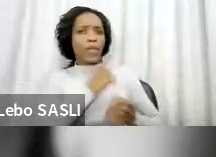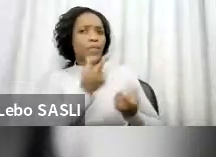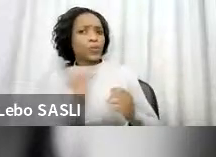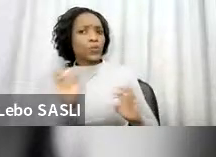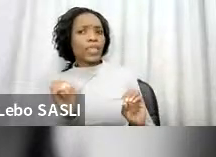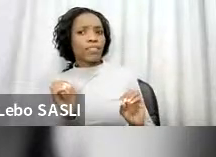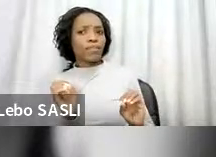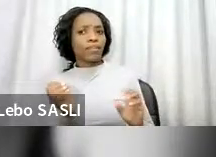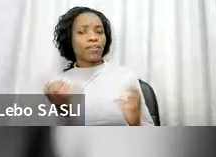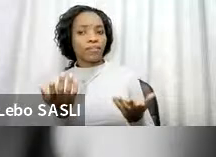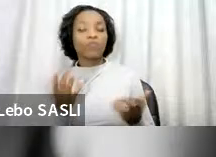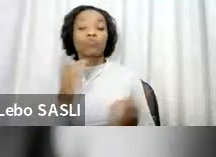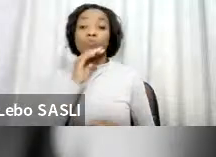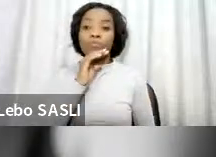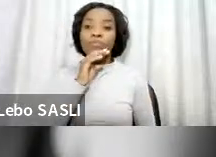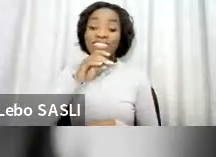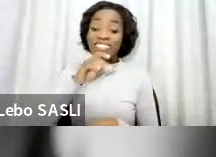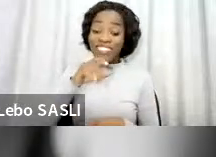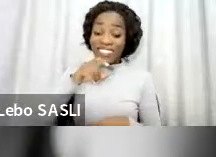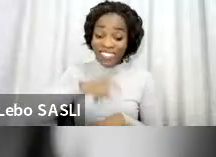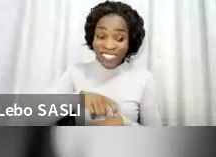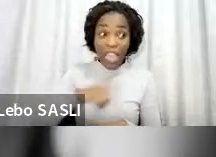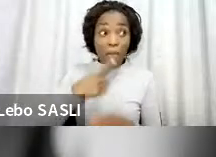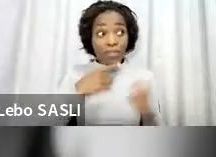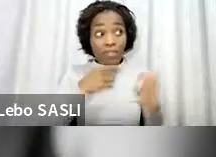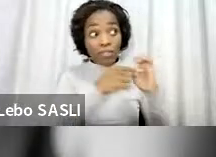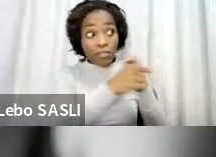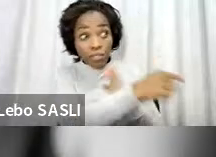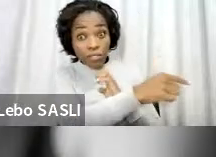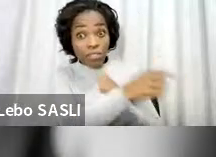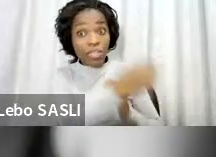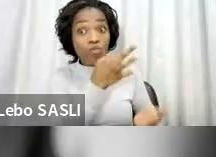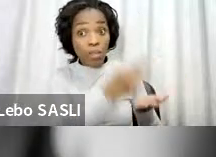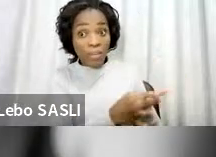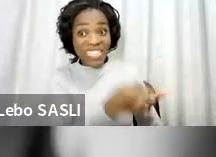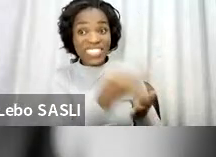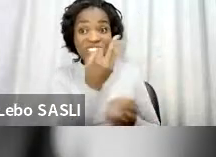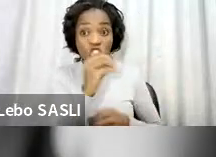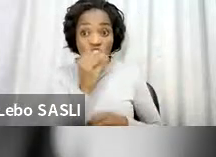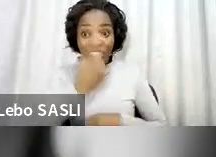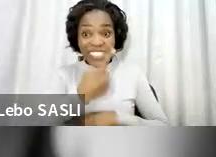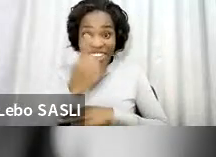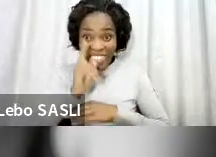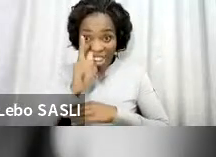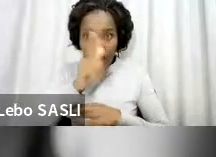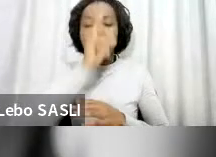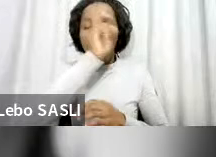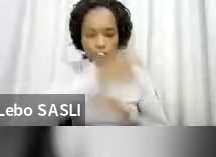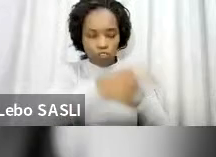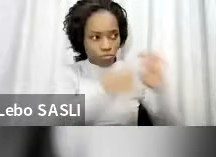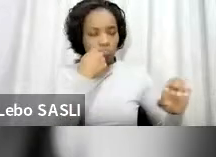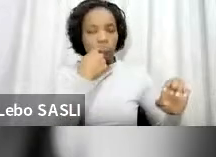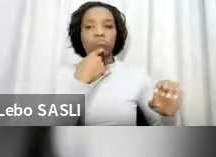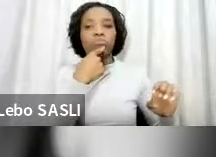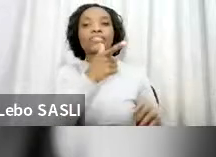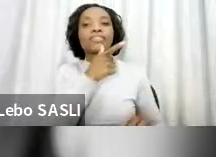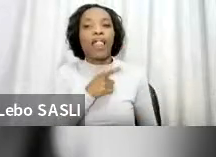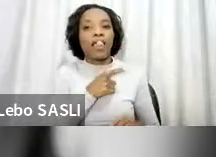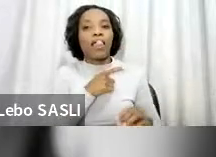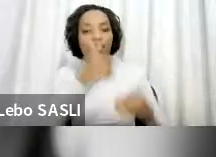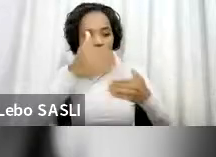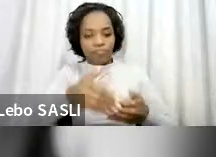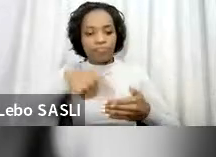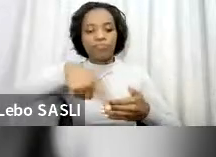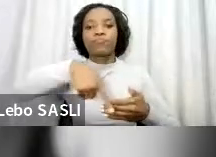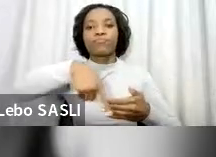with 30 days of notification of those recommendations. And such information may be included in the